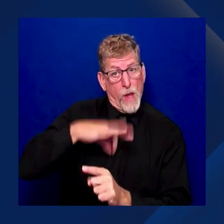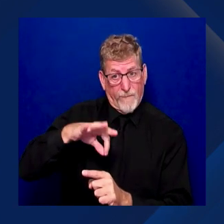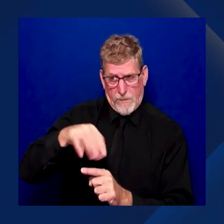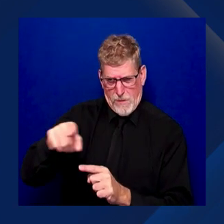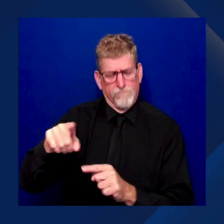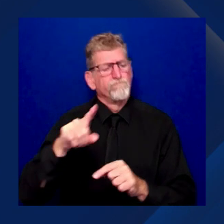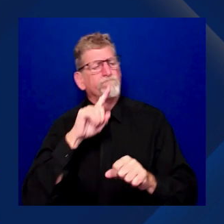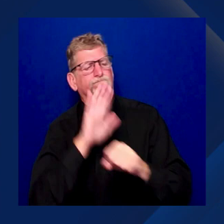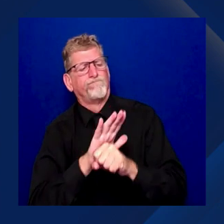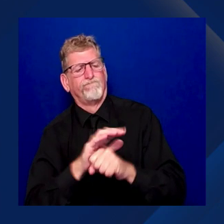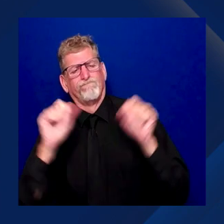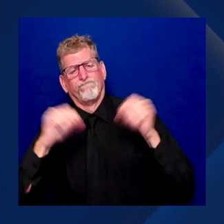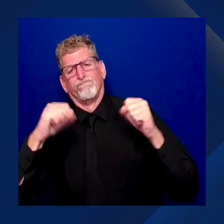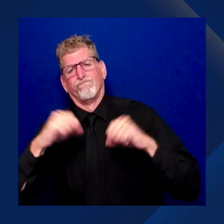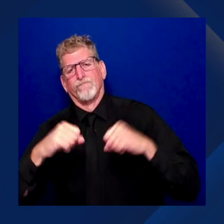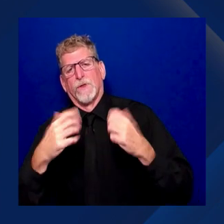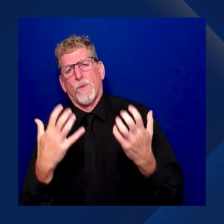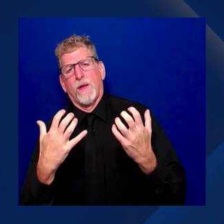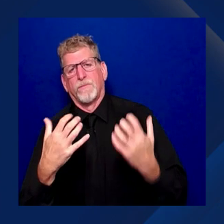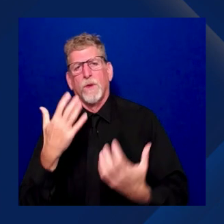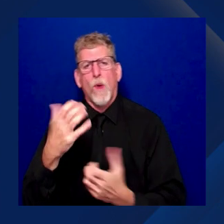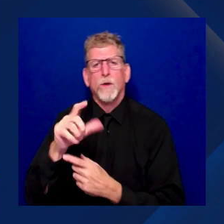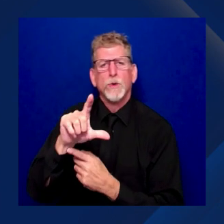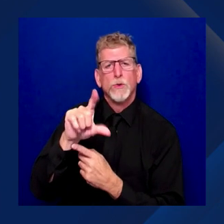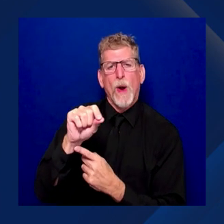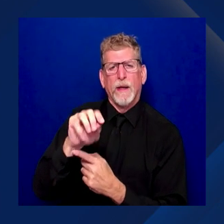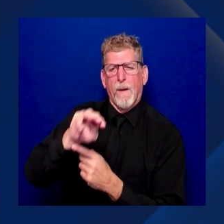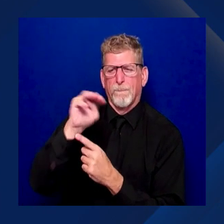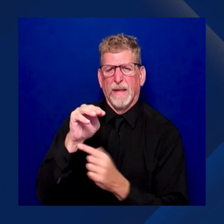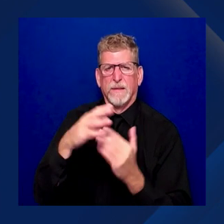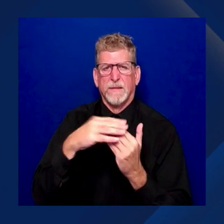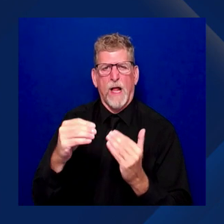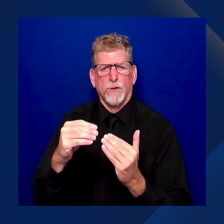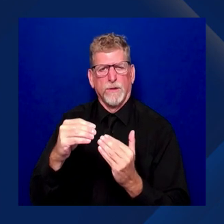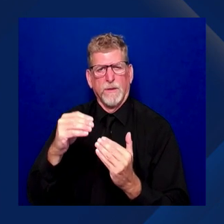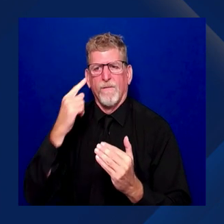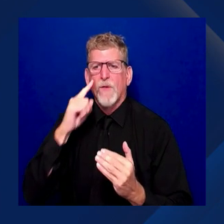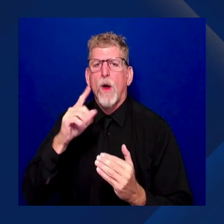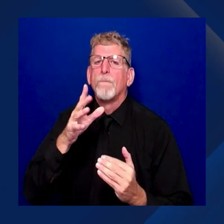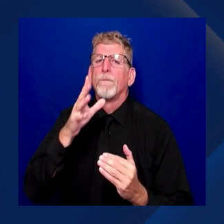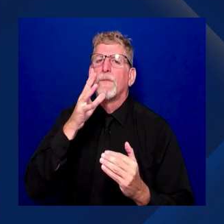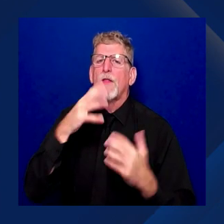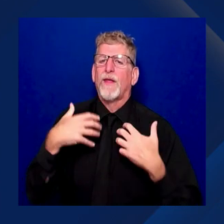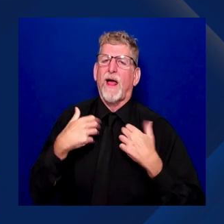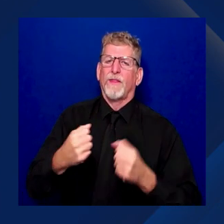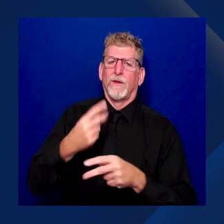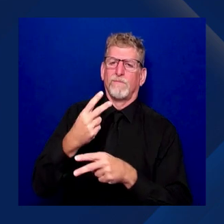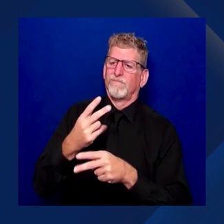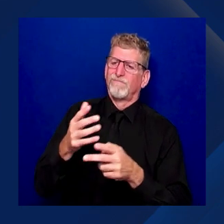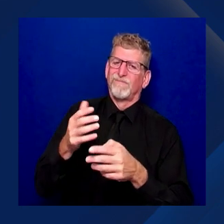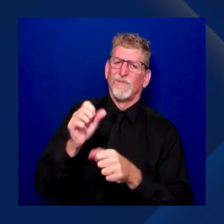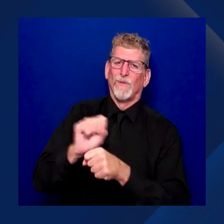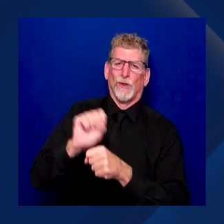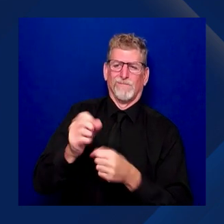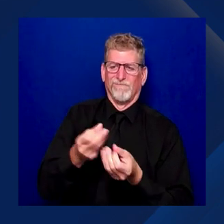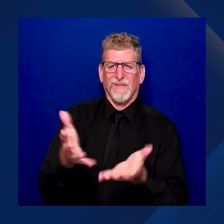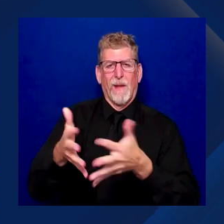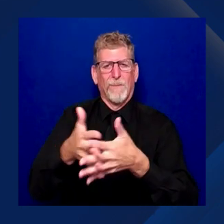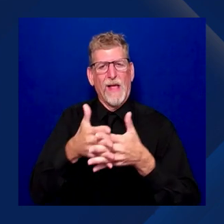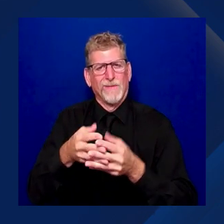$20 million in maternal health efforts domestically and more than $150 million